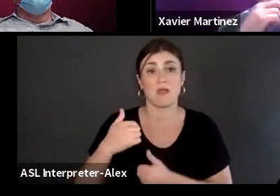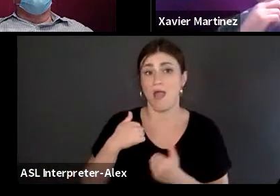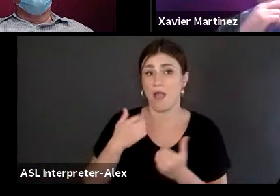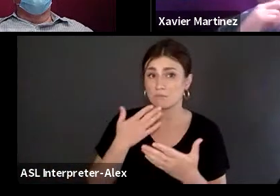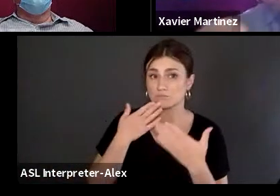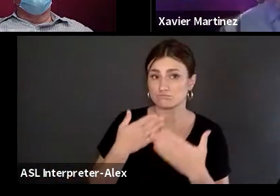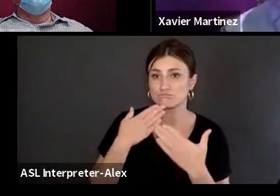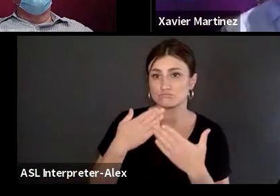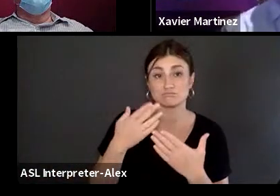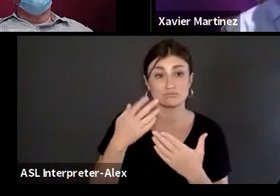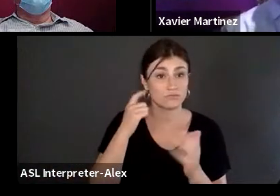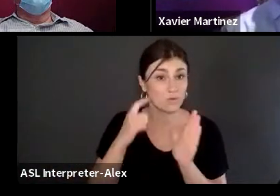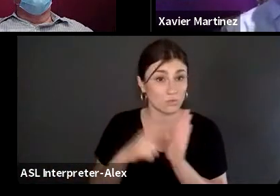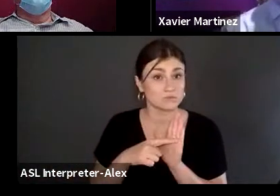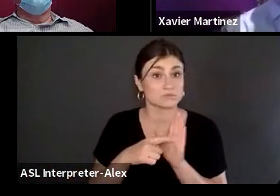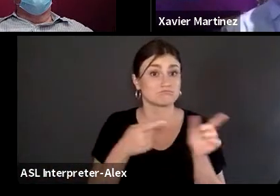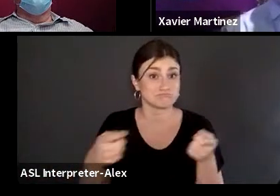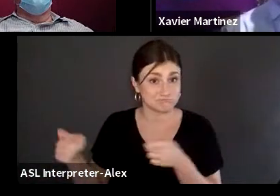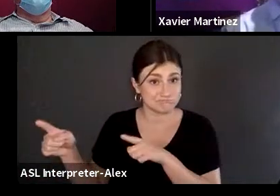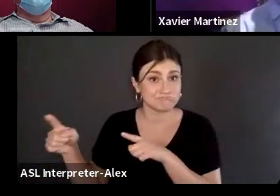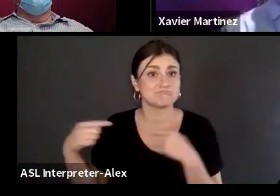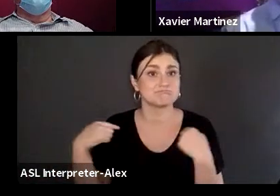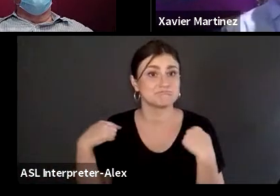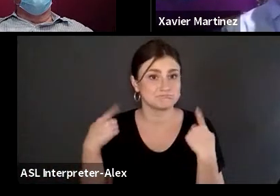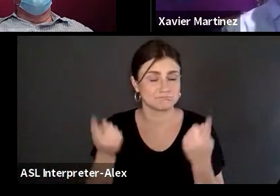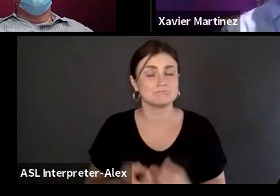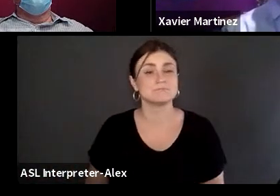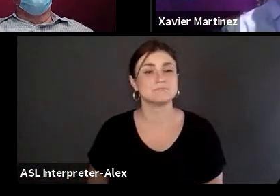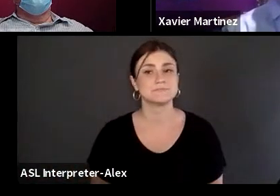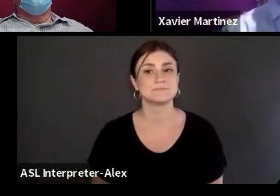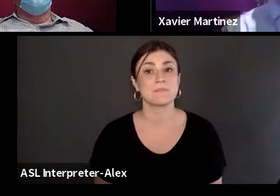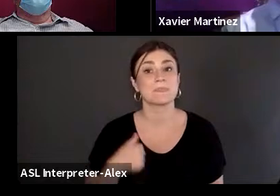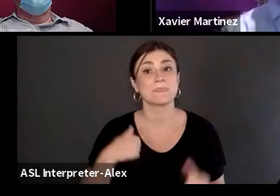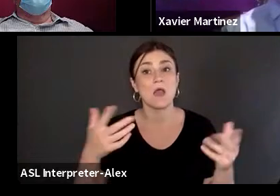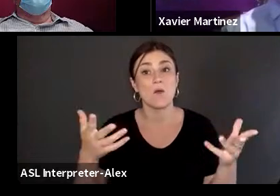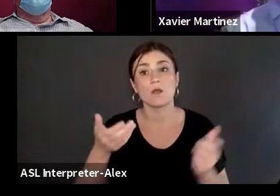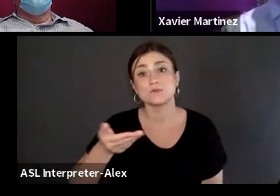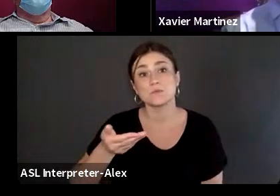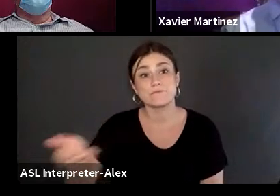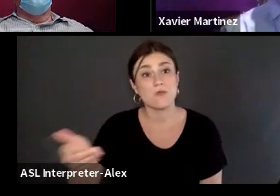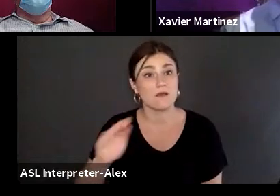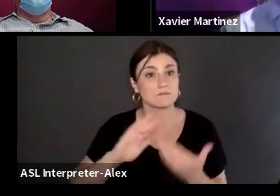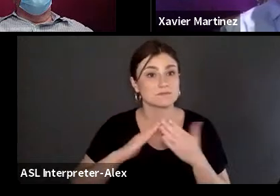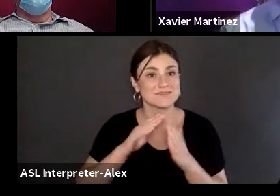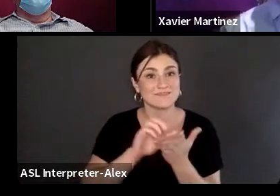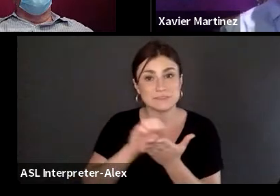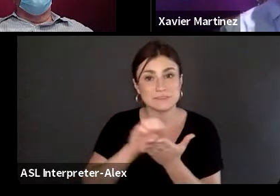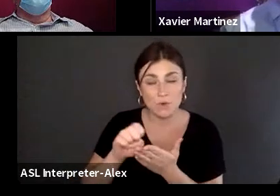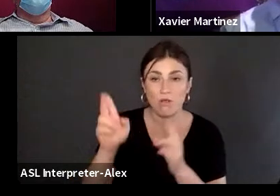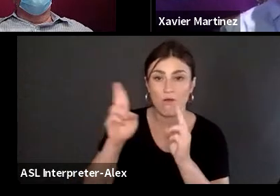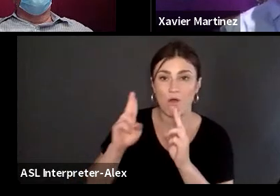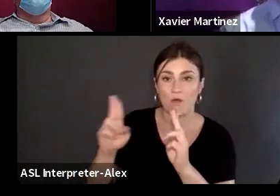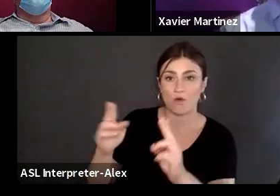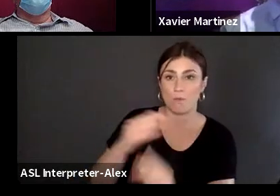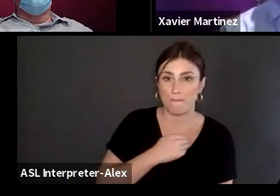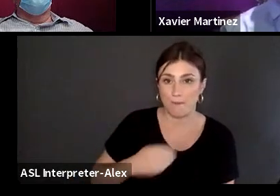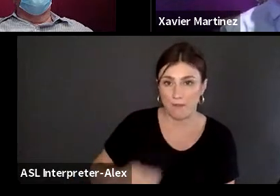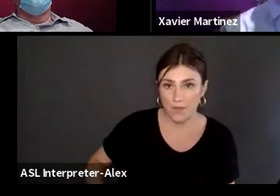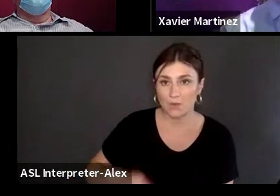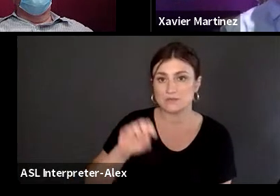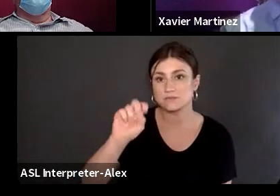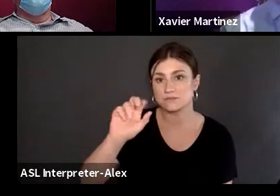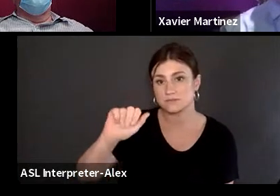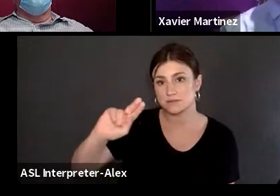then as I close, I also want to invite the City of Española, Honorable Mayor Sanchez, and the entire governing